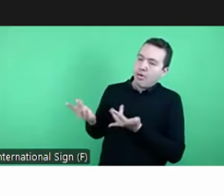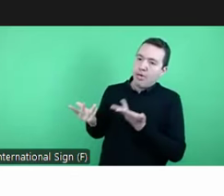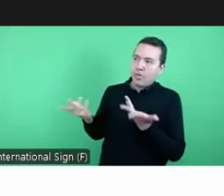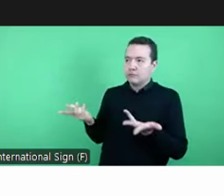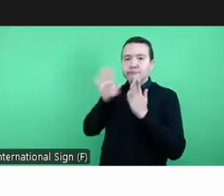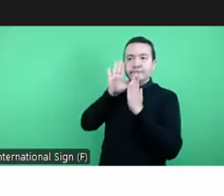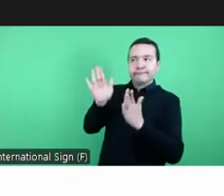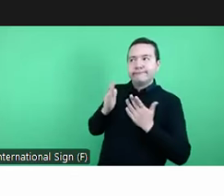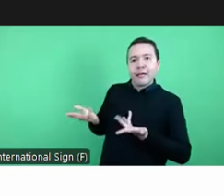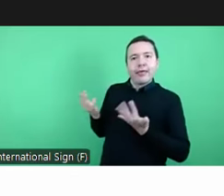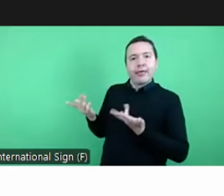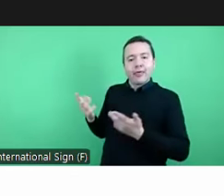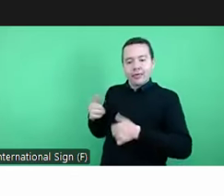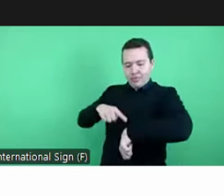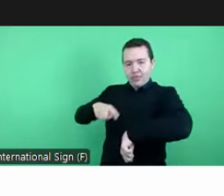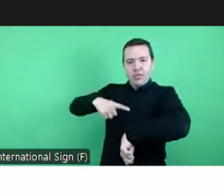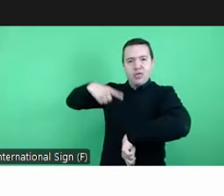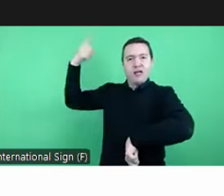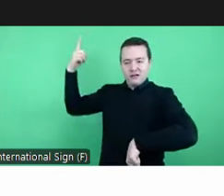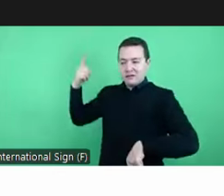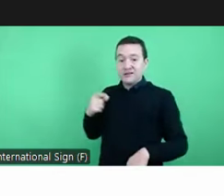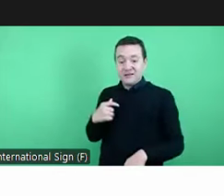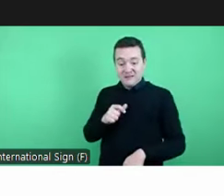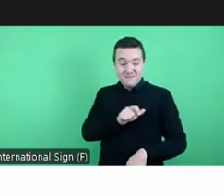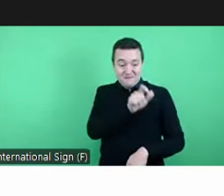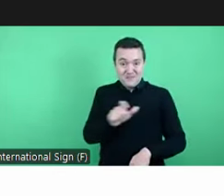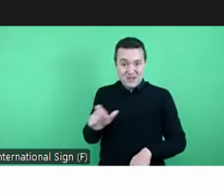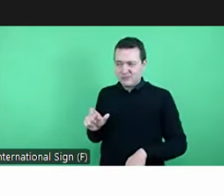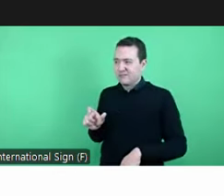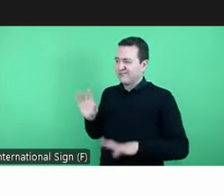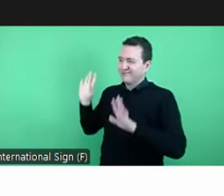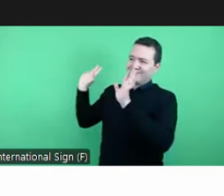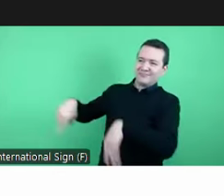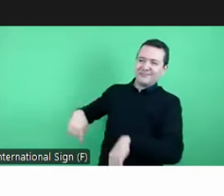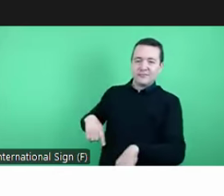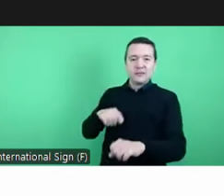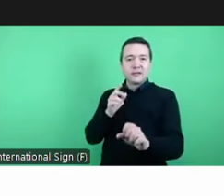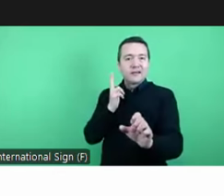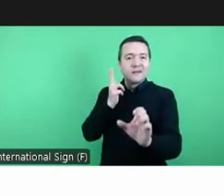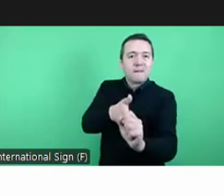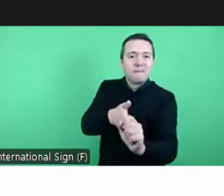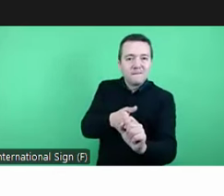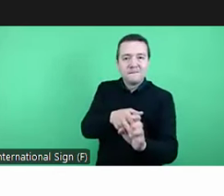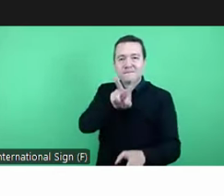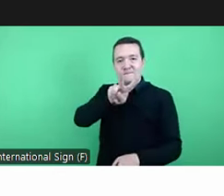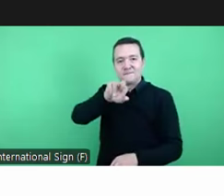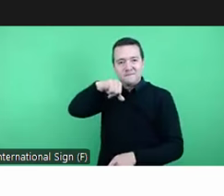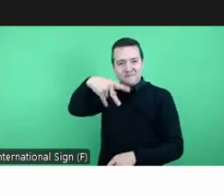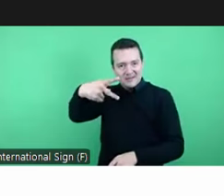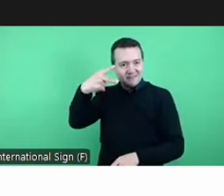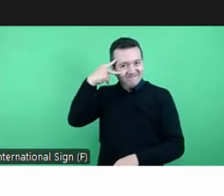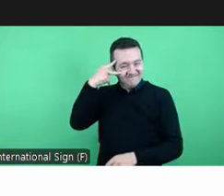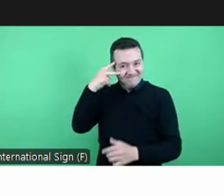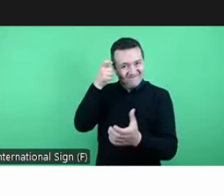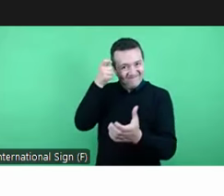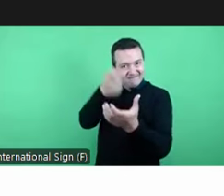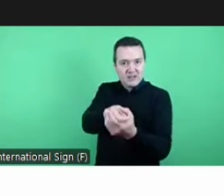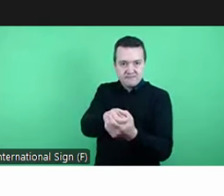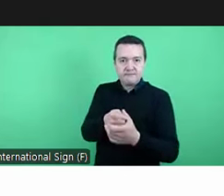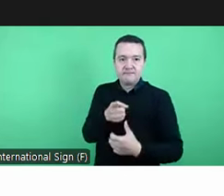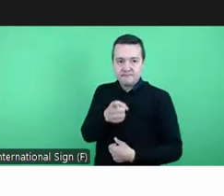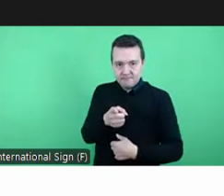se genera un regular coverage are incentivo high, a pagar por fuera del sistema an para incentive acceder is más made to rápido, pay out of the system lo to que have empieza a faster producir access, diferencias de which acceso begins basado en la